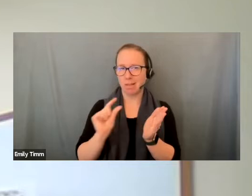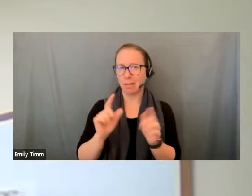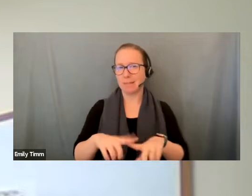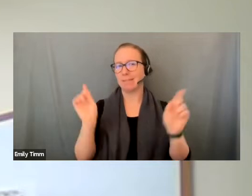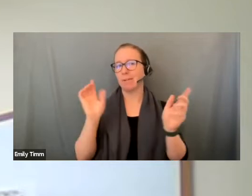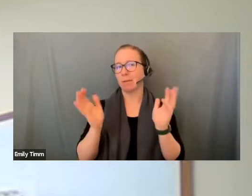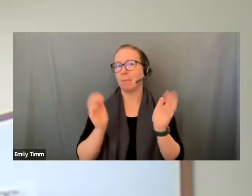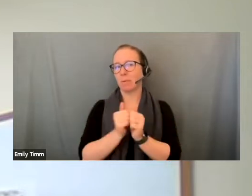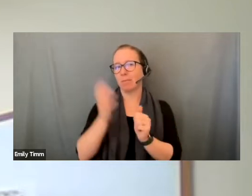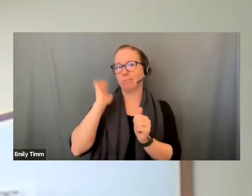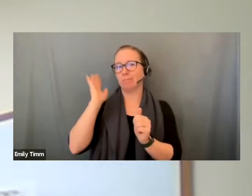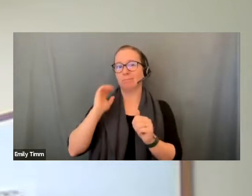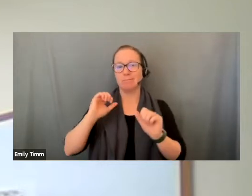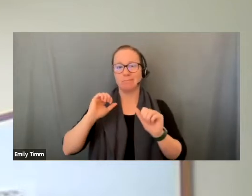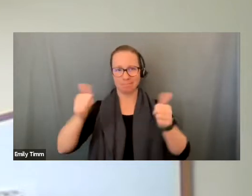years.